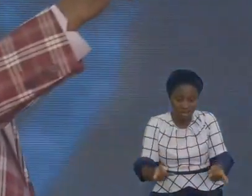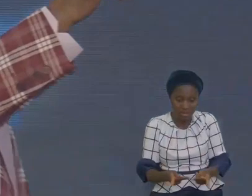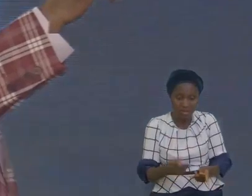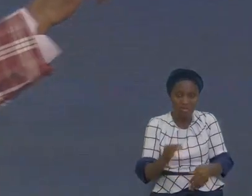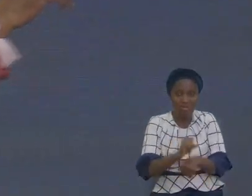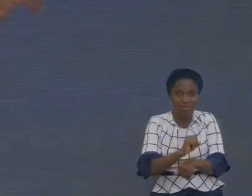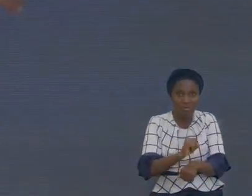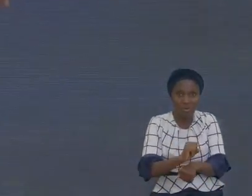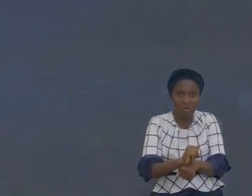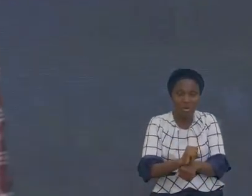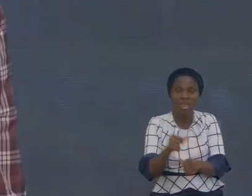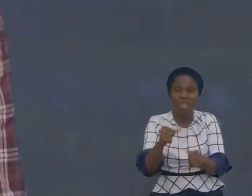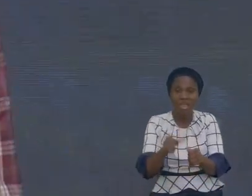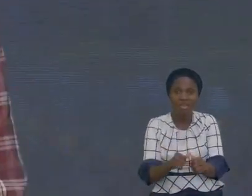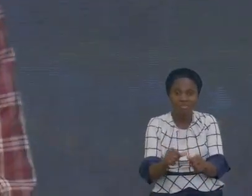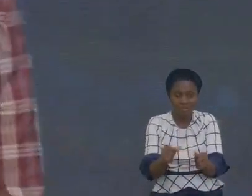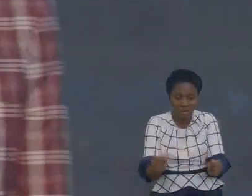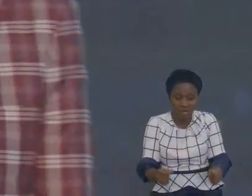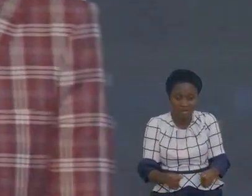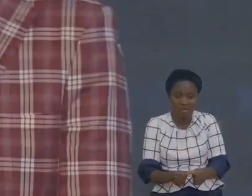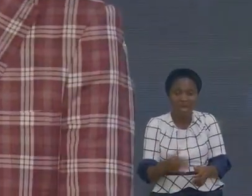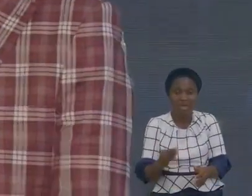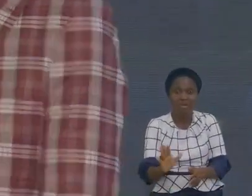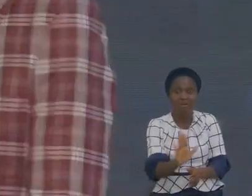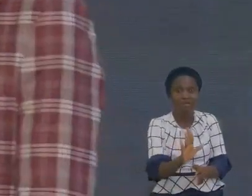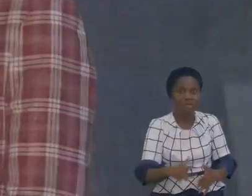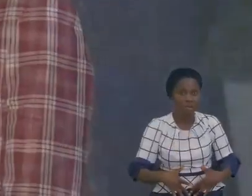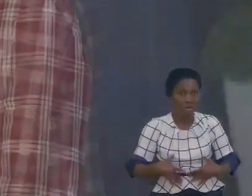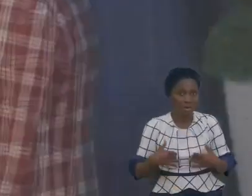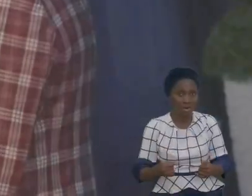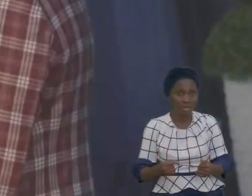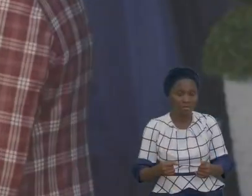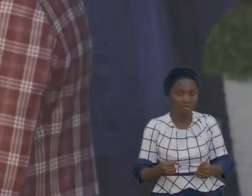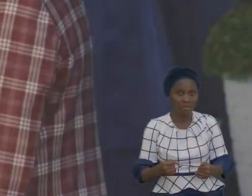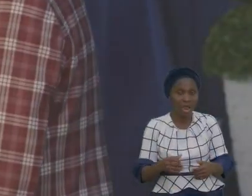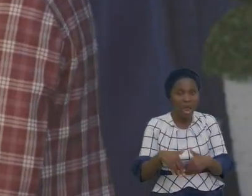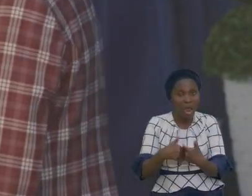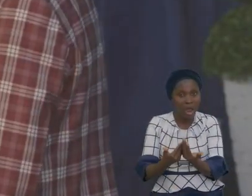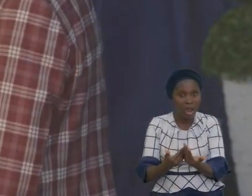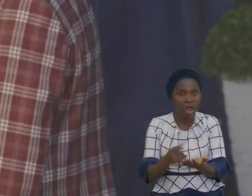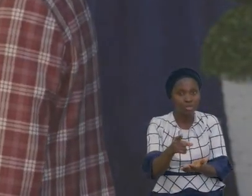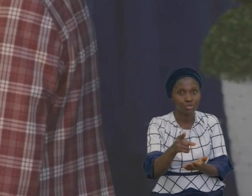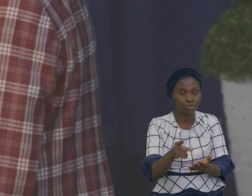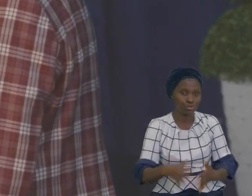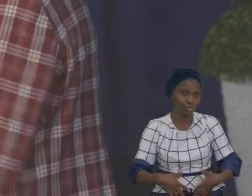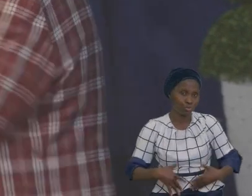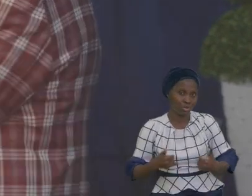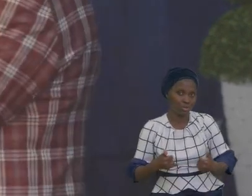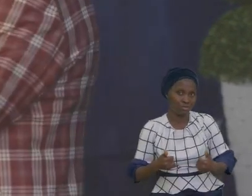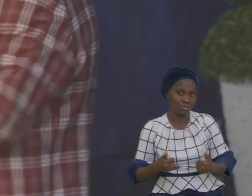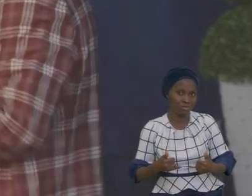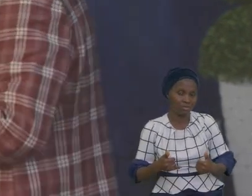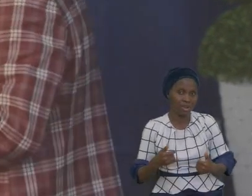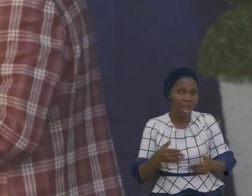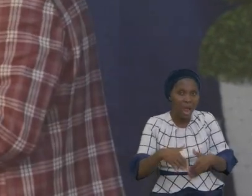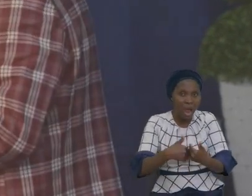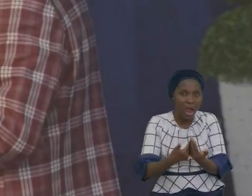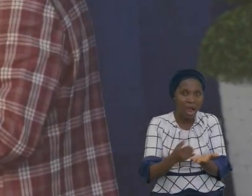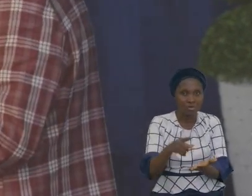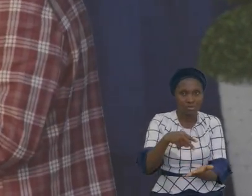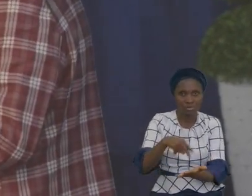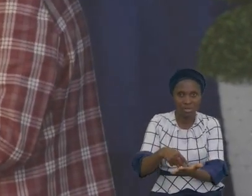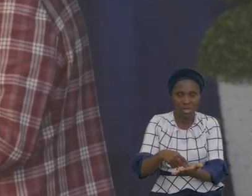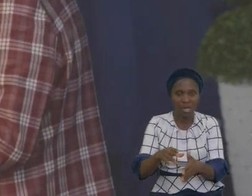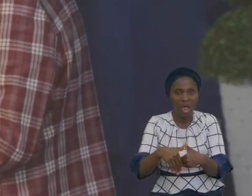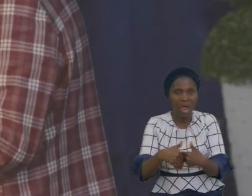you live, the way you stand, the things you do, the things you say. You want to make sure that